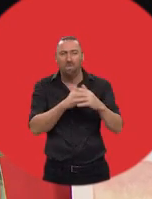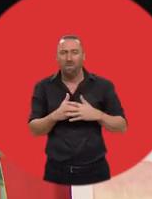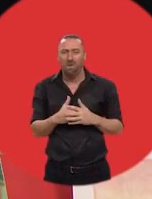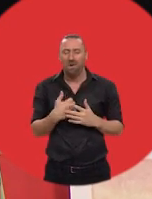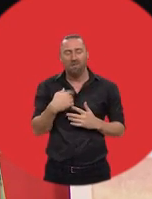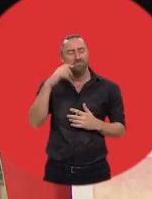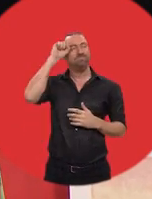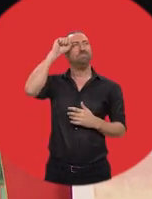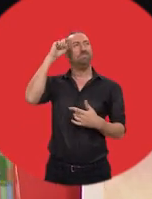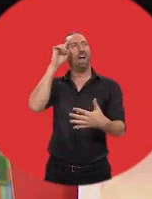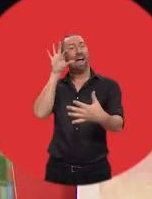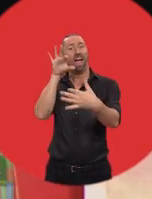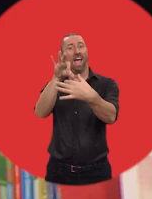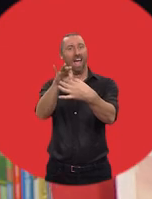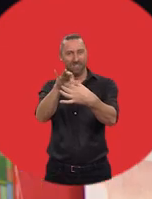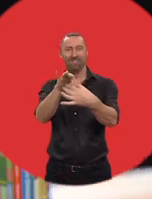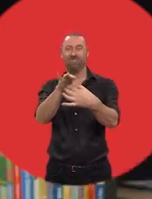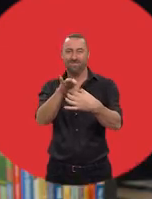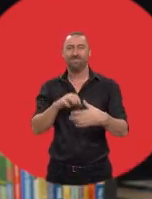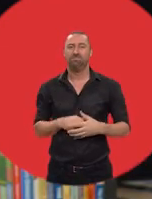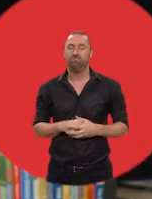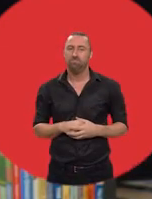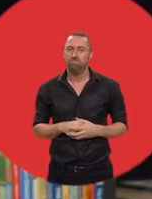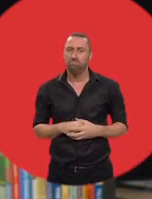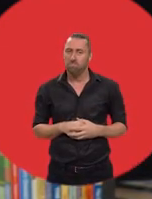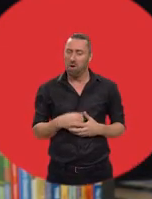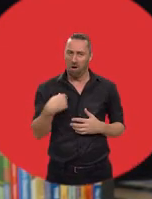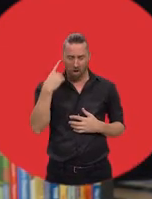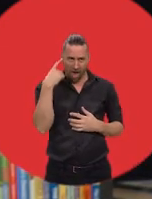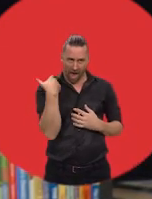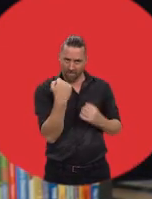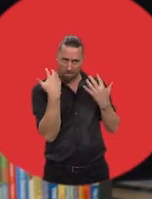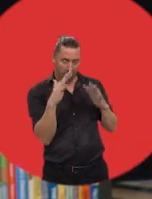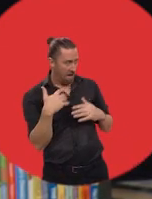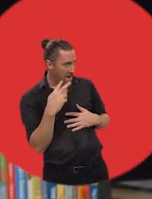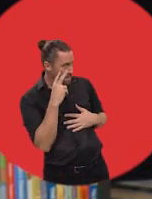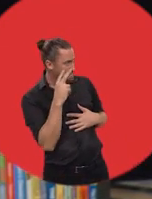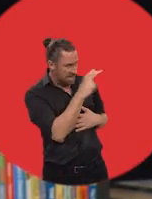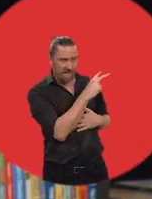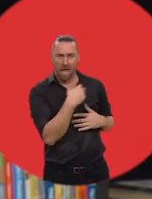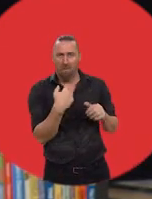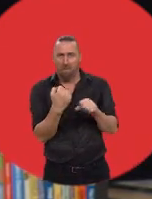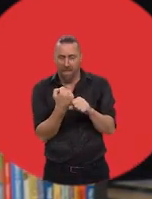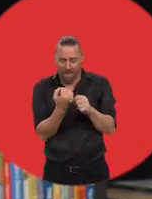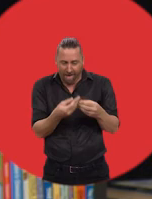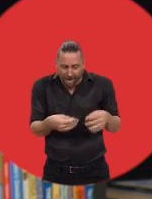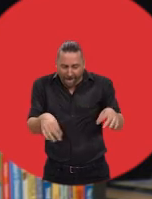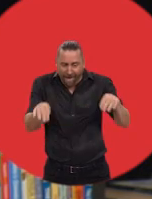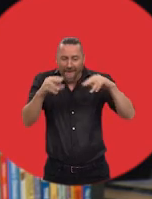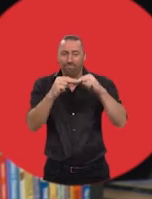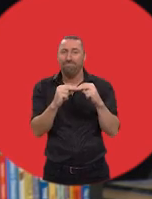travelling. When I make a connection in the story, I'm going to start making a paper chain for every